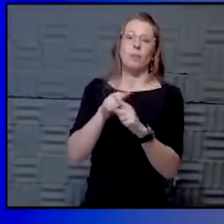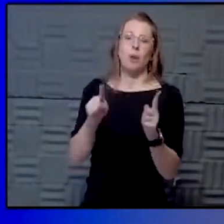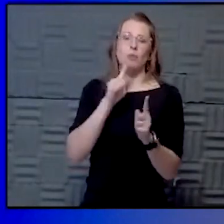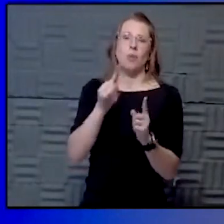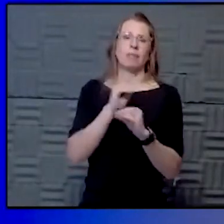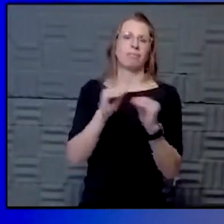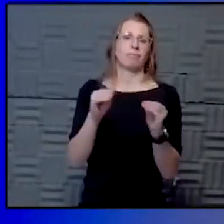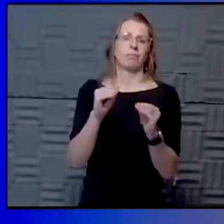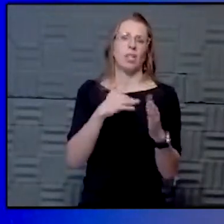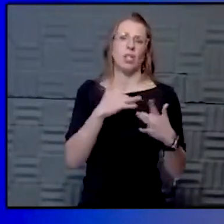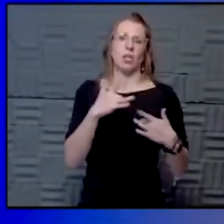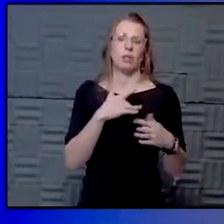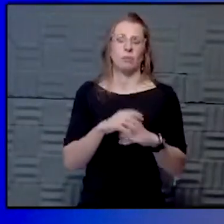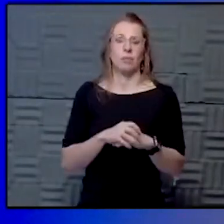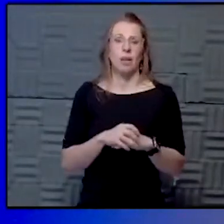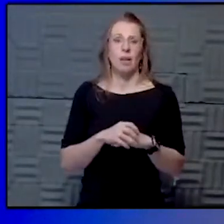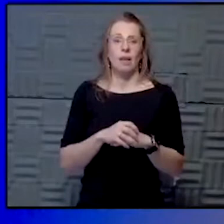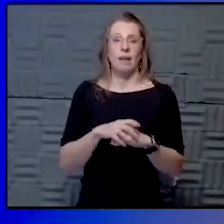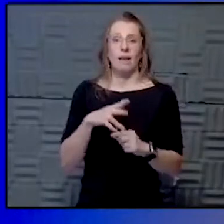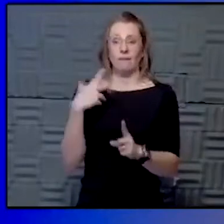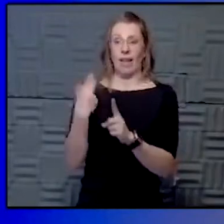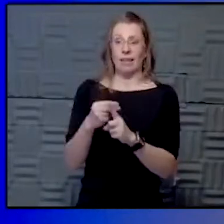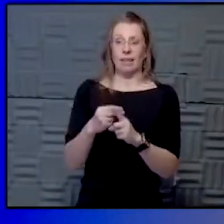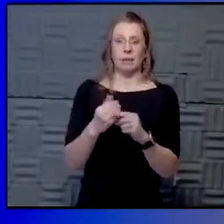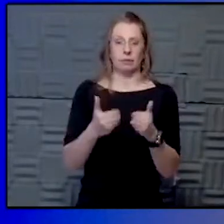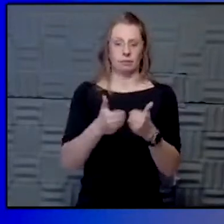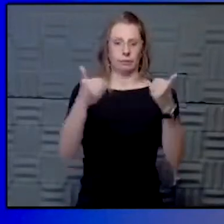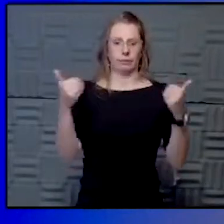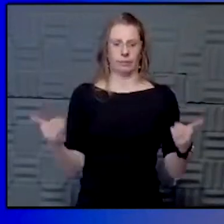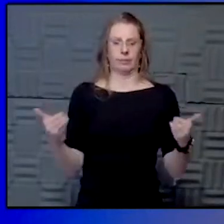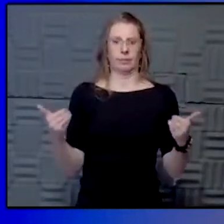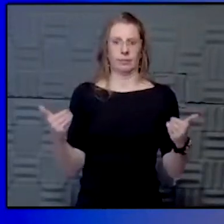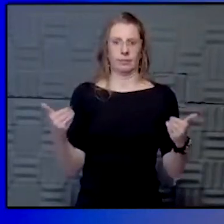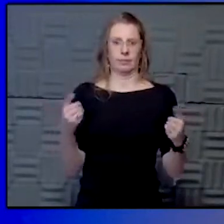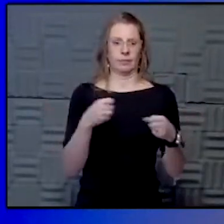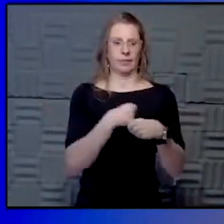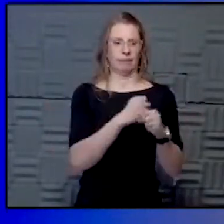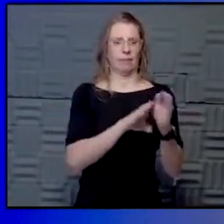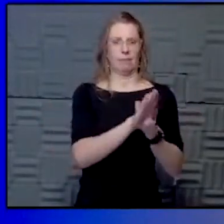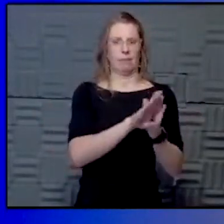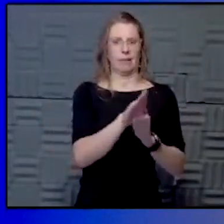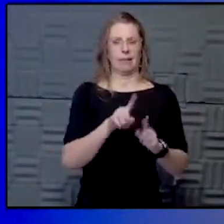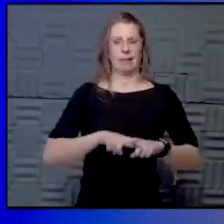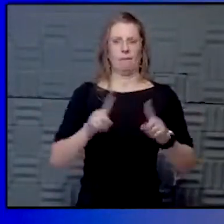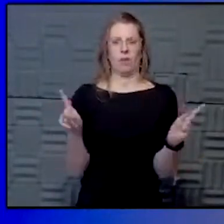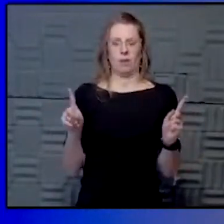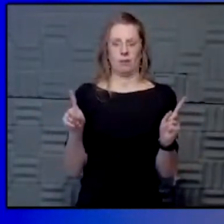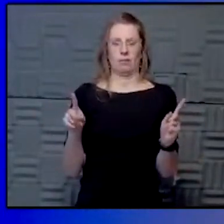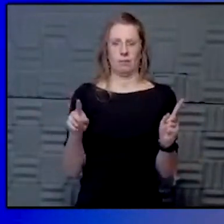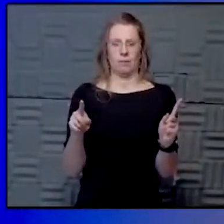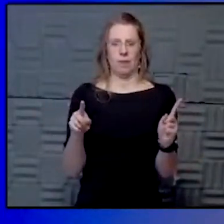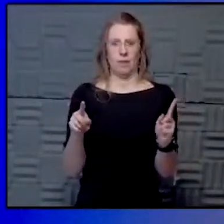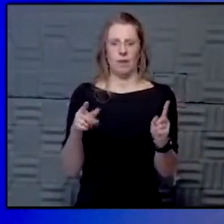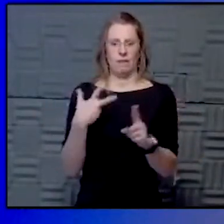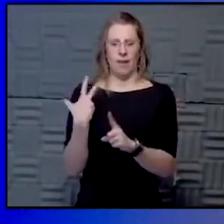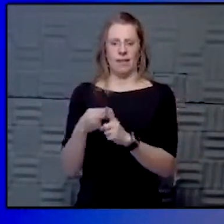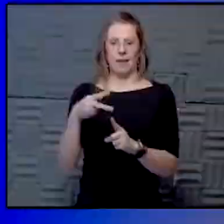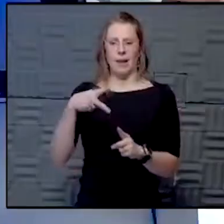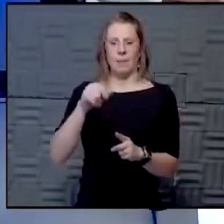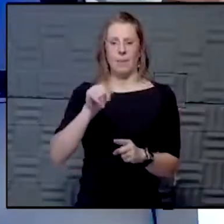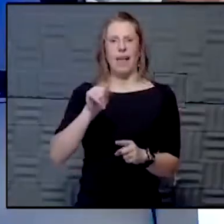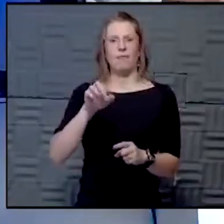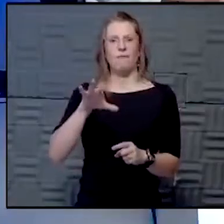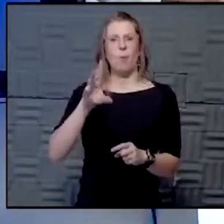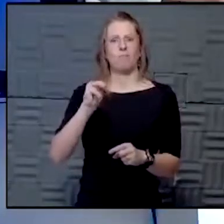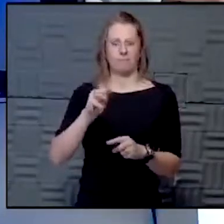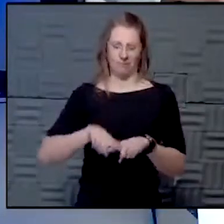here. Totally different vaccines, totally different makeup, totally different platform for the vaccine. She should still be able to go ahead and get it. Yeah, really